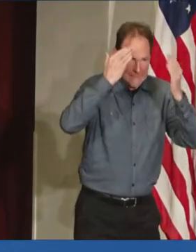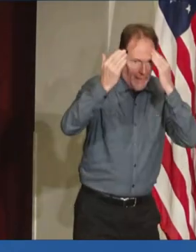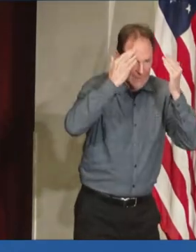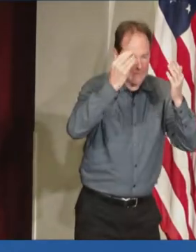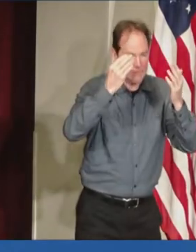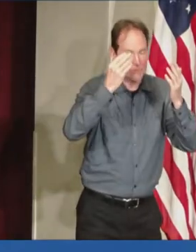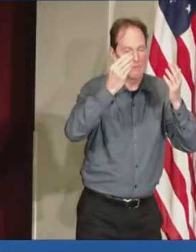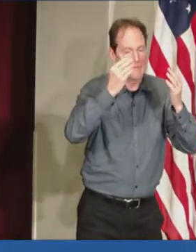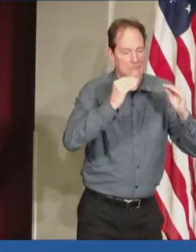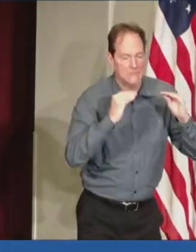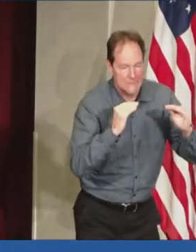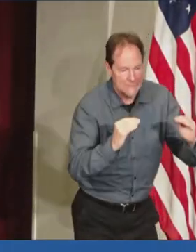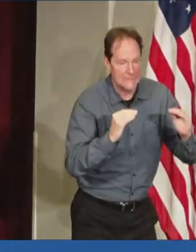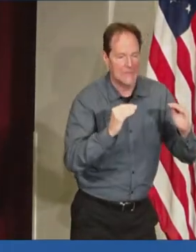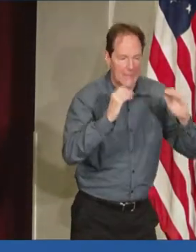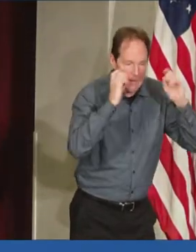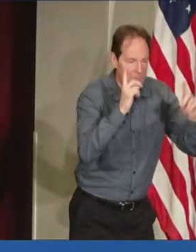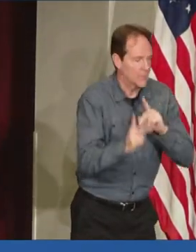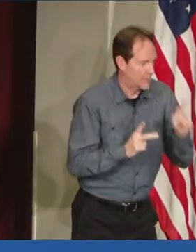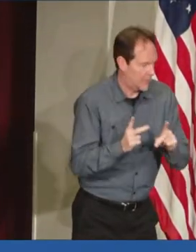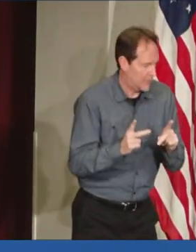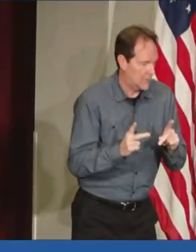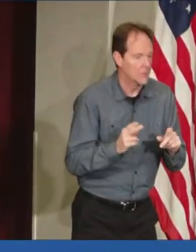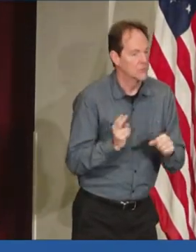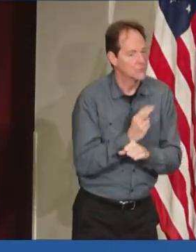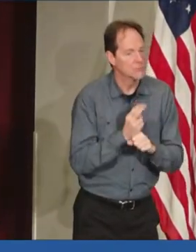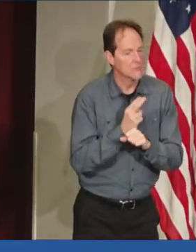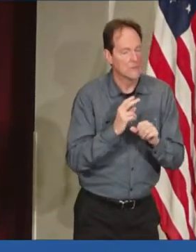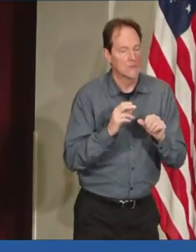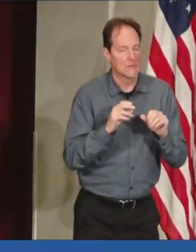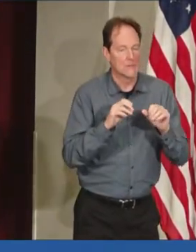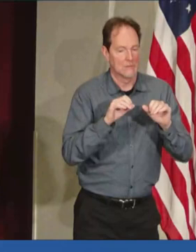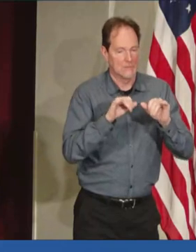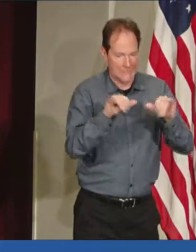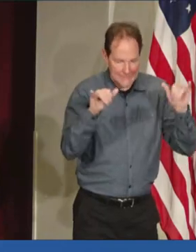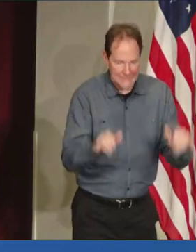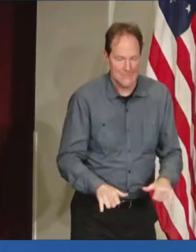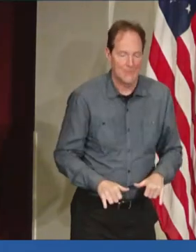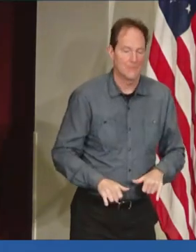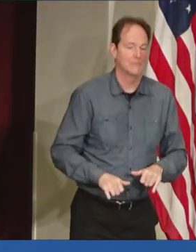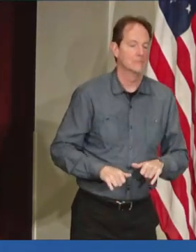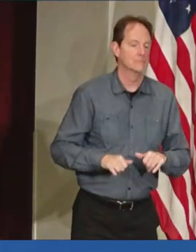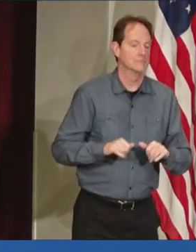need. It is, of course, using the system, filing complaints, going to court,